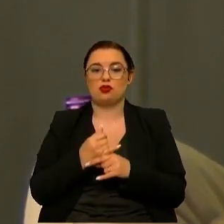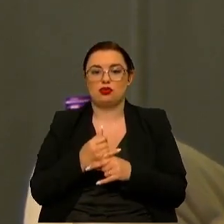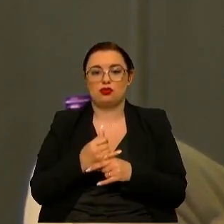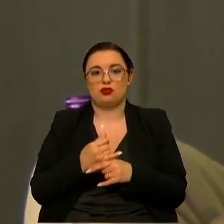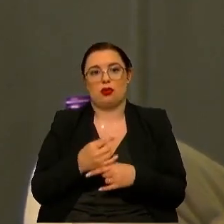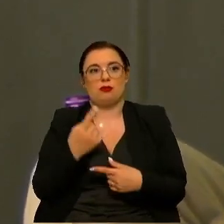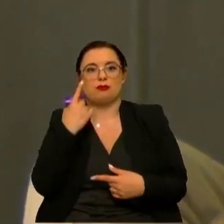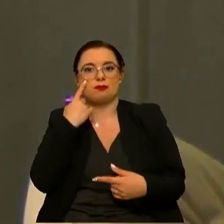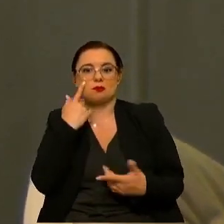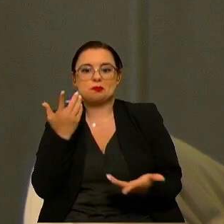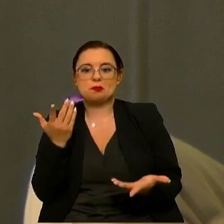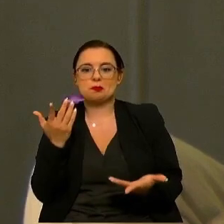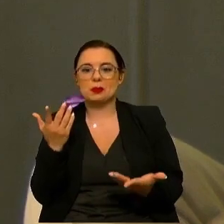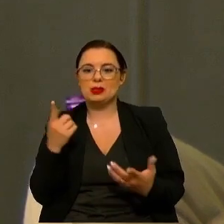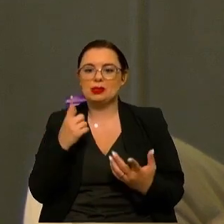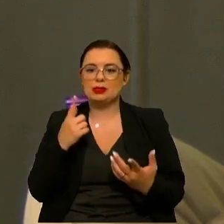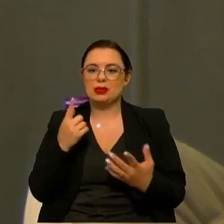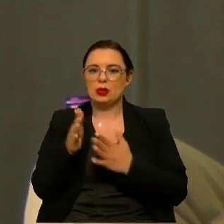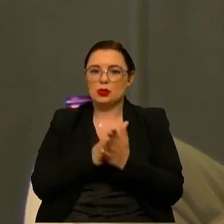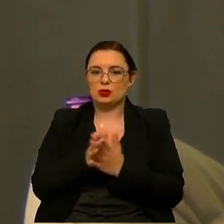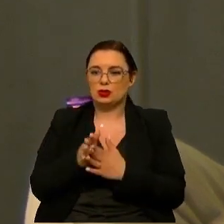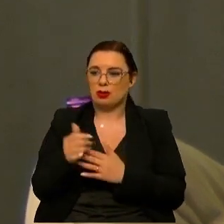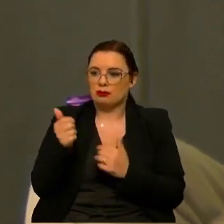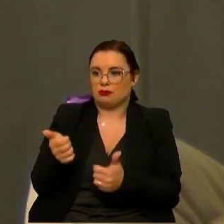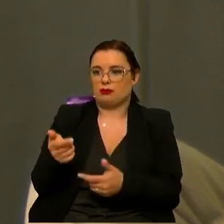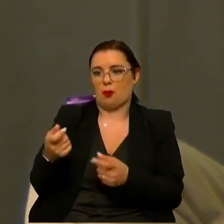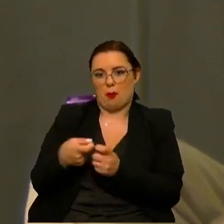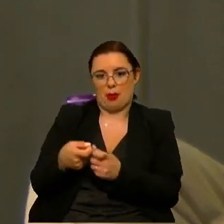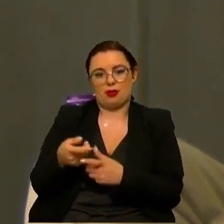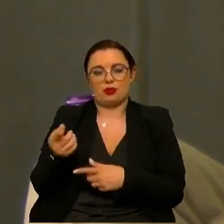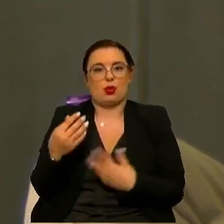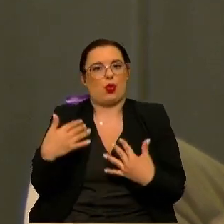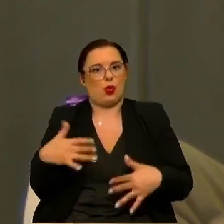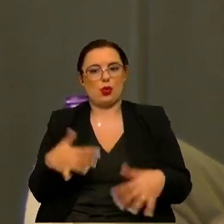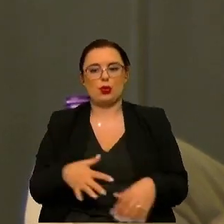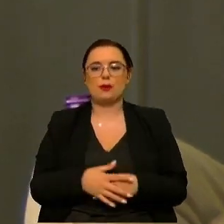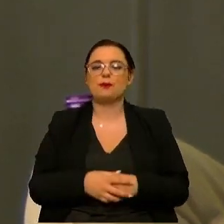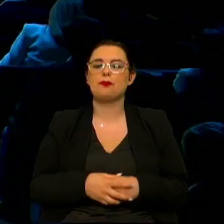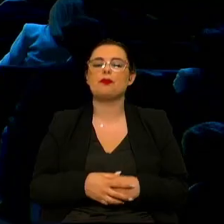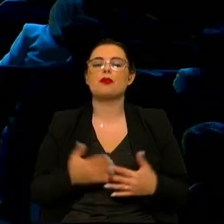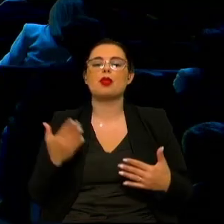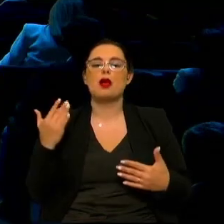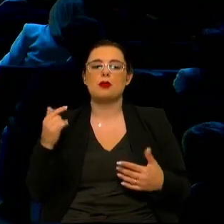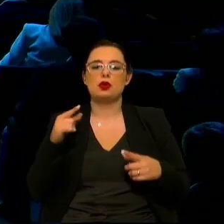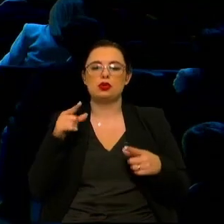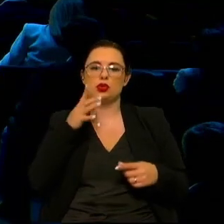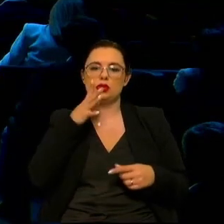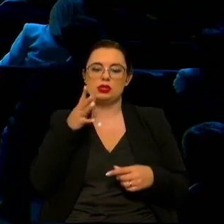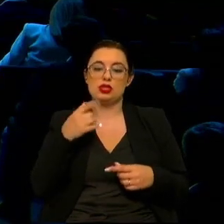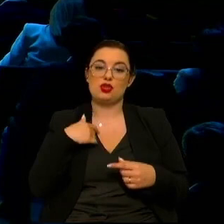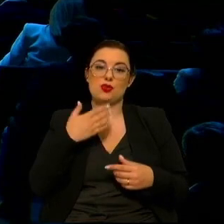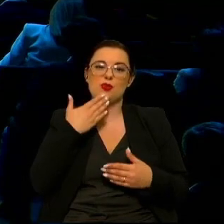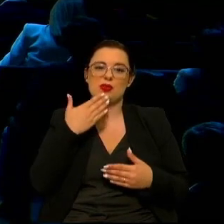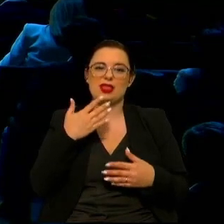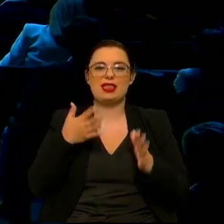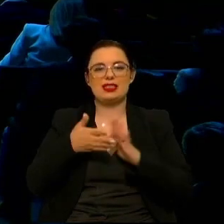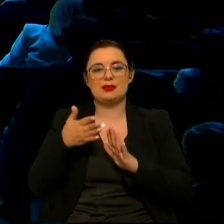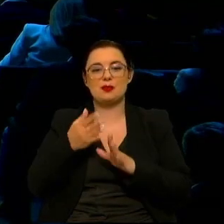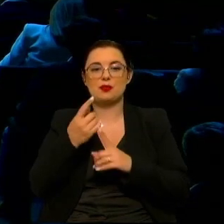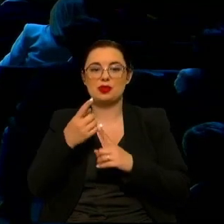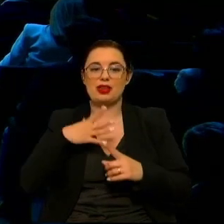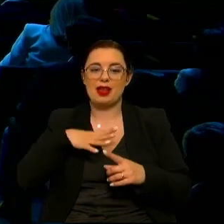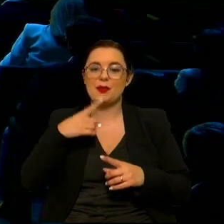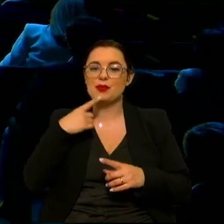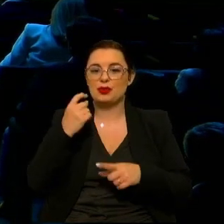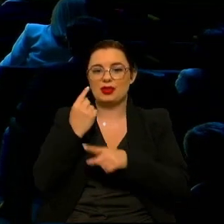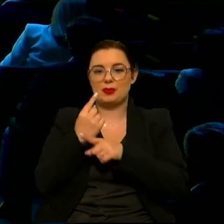is something which is surprising for the other countries, that we have this type of close interaction.